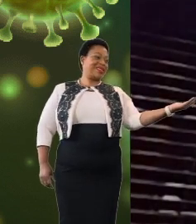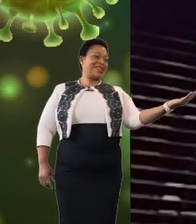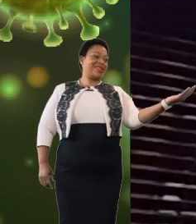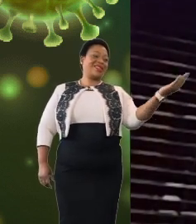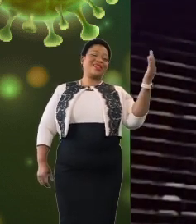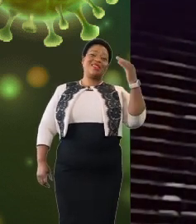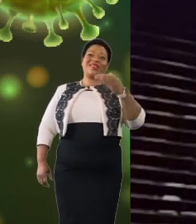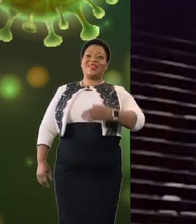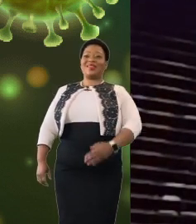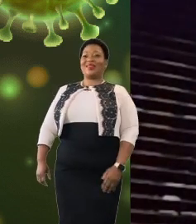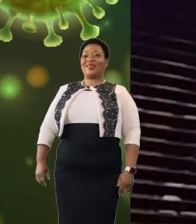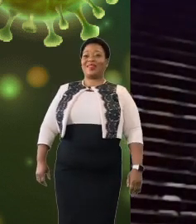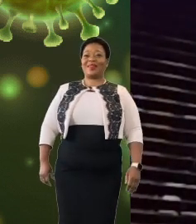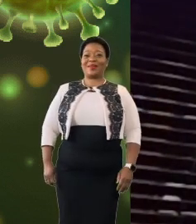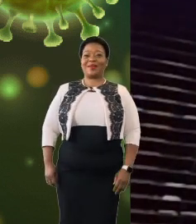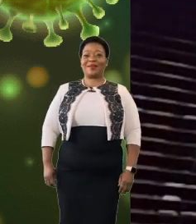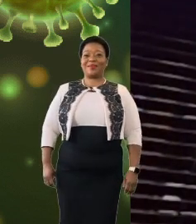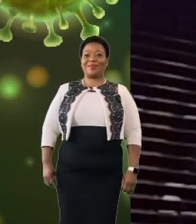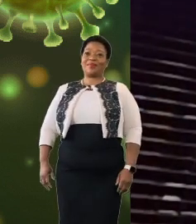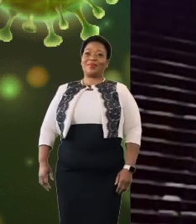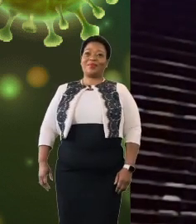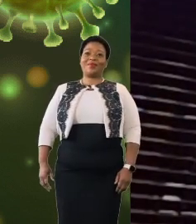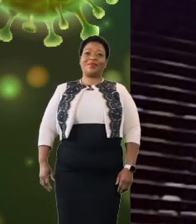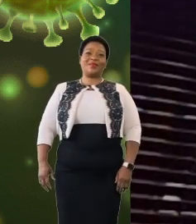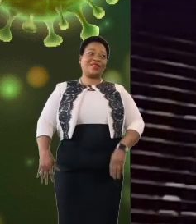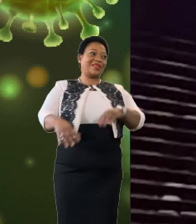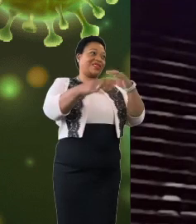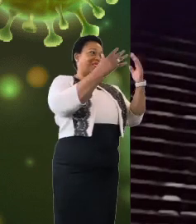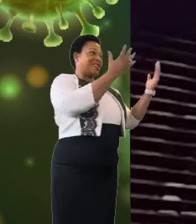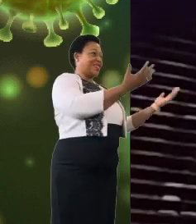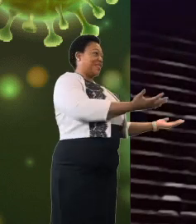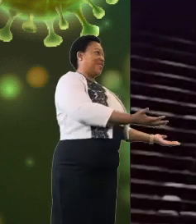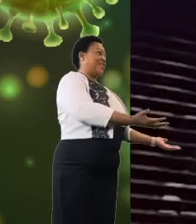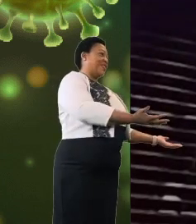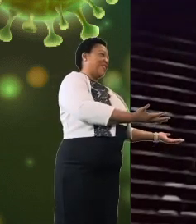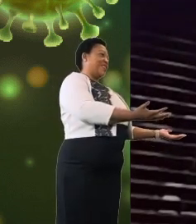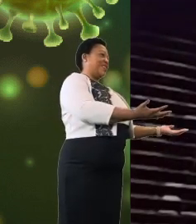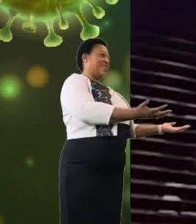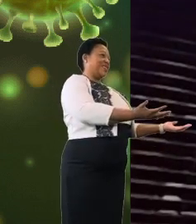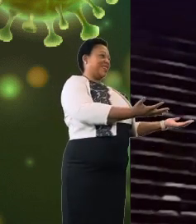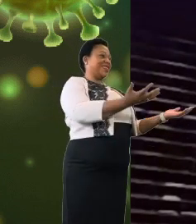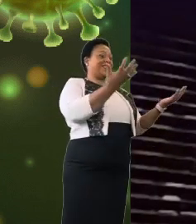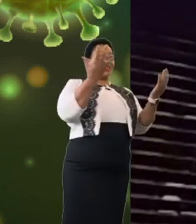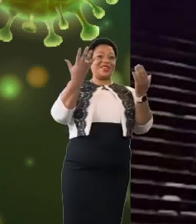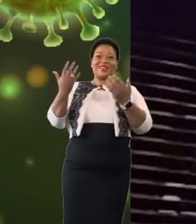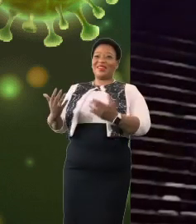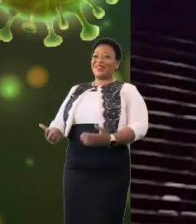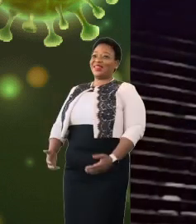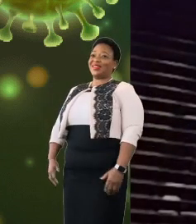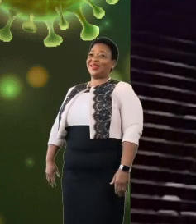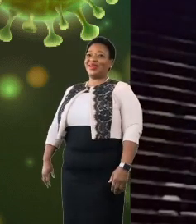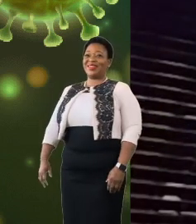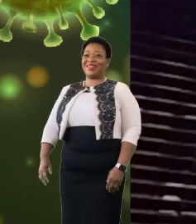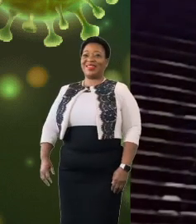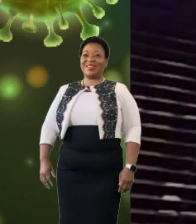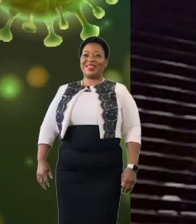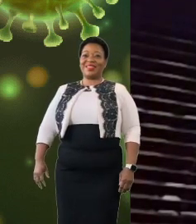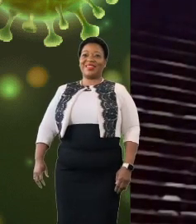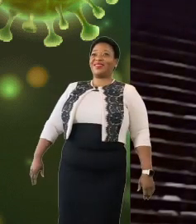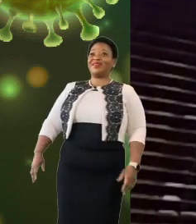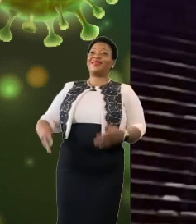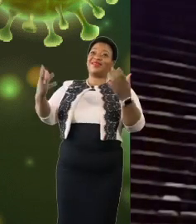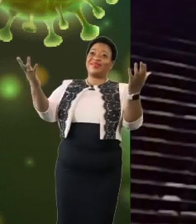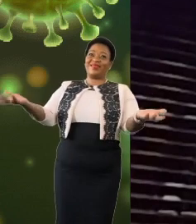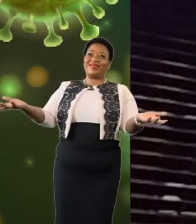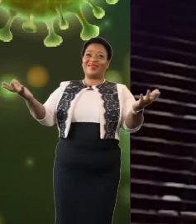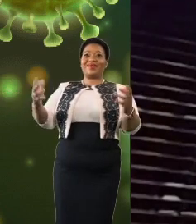revive the KZN economy? Thanks. So we welcome everybody that's here and all those who have not logged in as well. Thank you